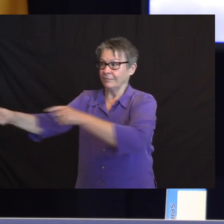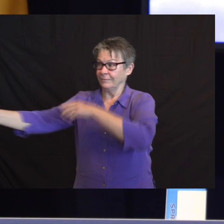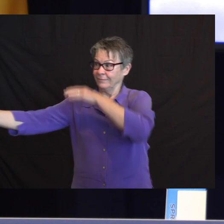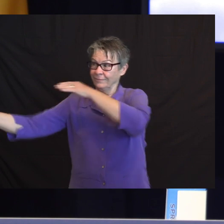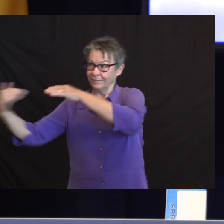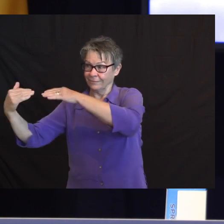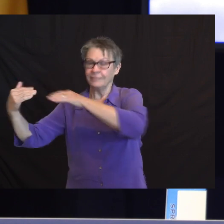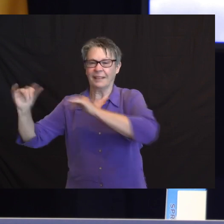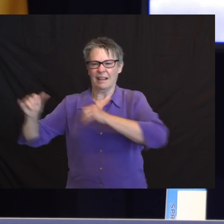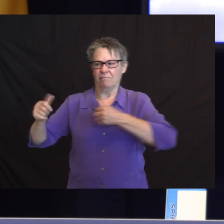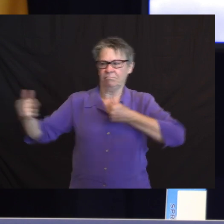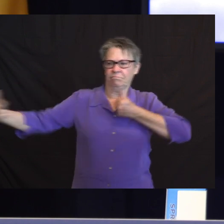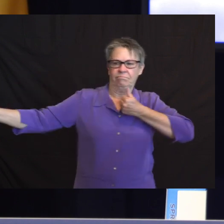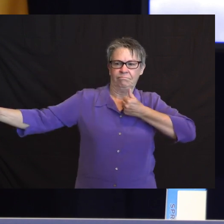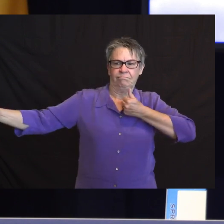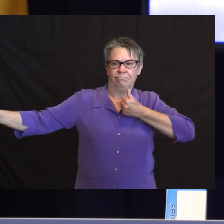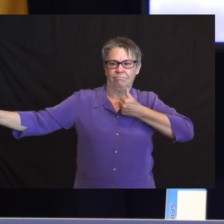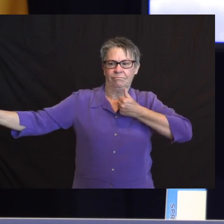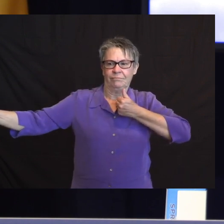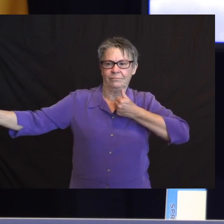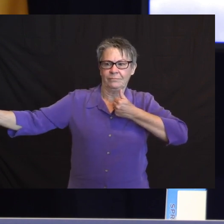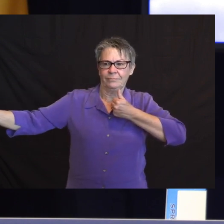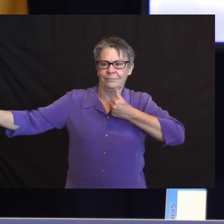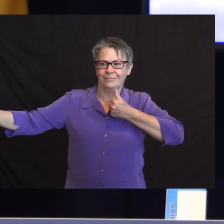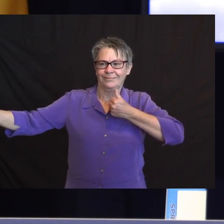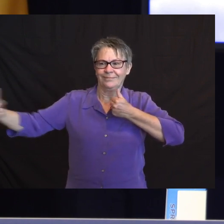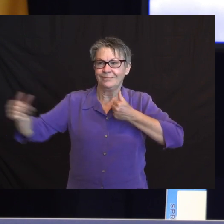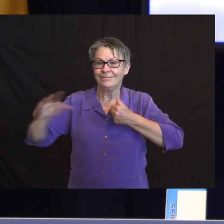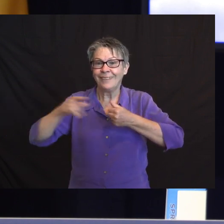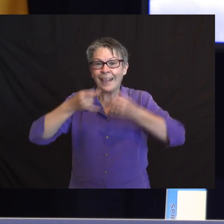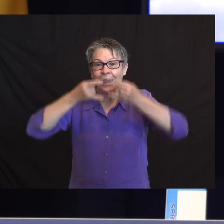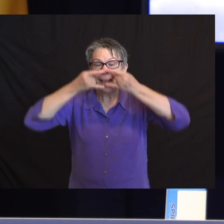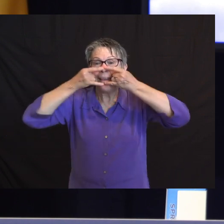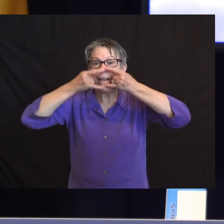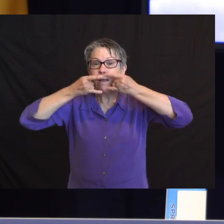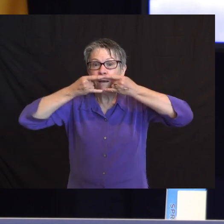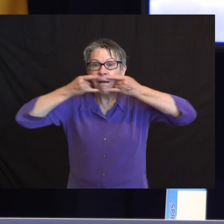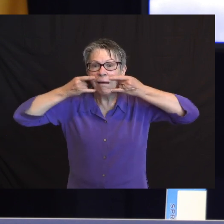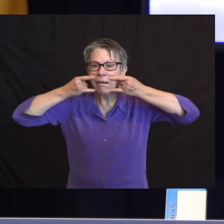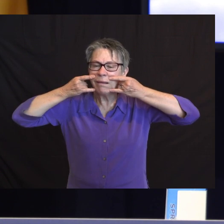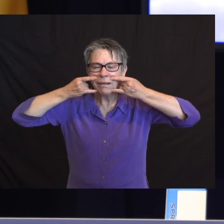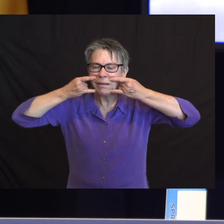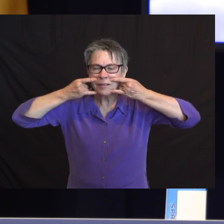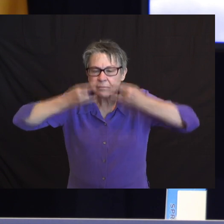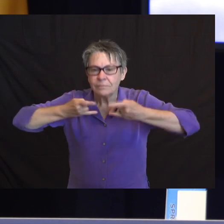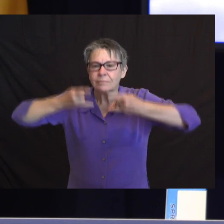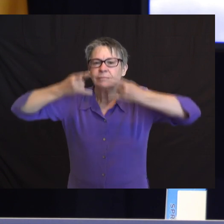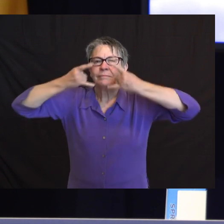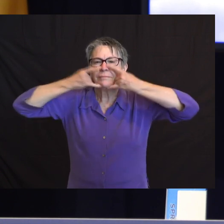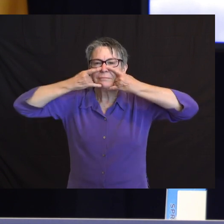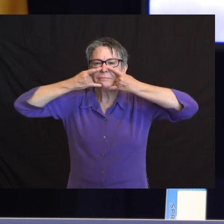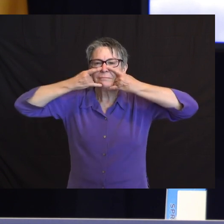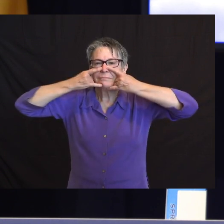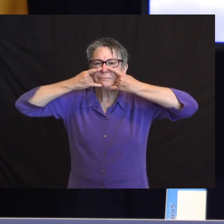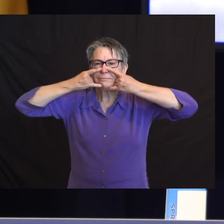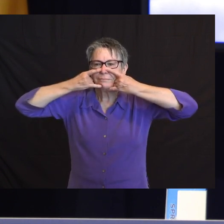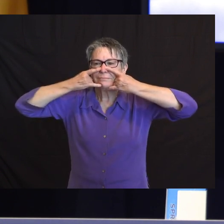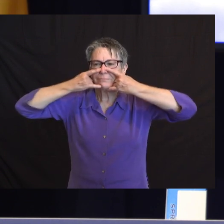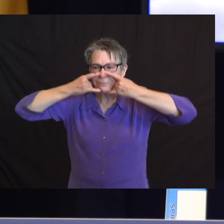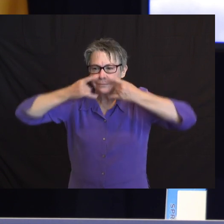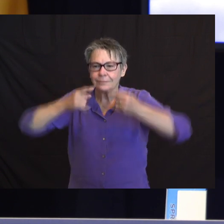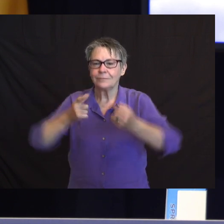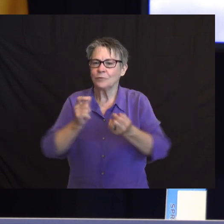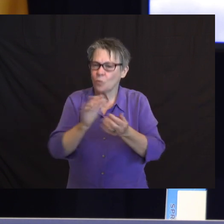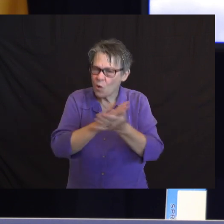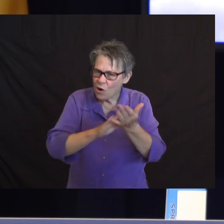and nose. Avoid touching eyes, nose, and mouth, especially with unwashed hands. Stay home if you're sick. Cover your